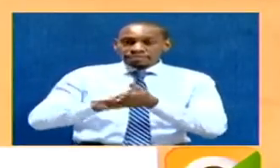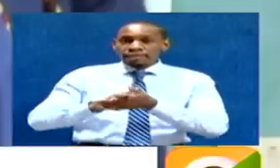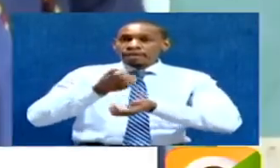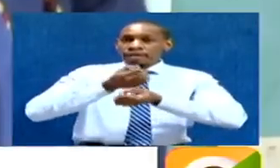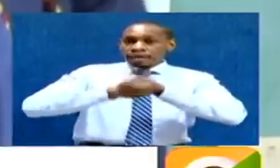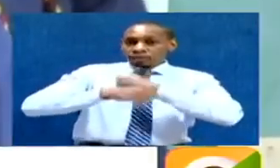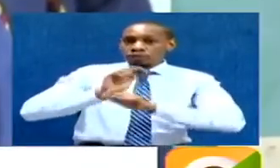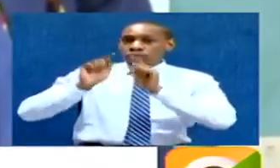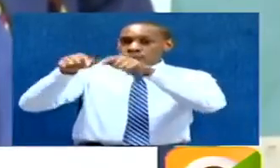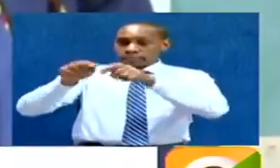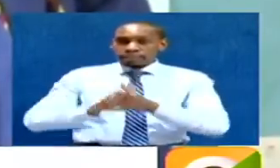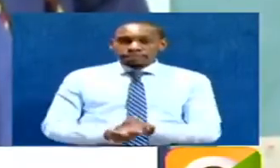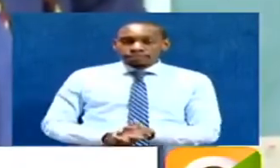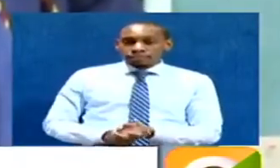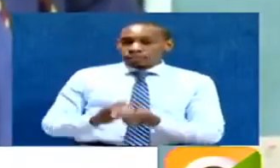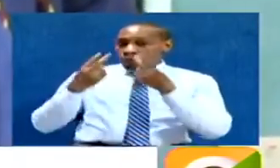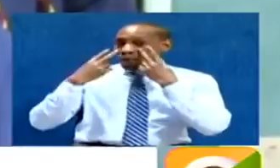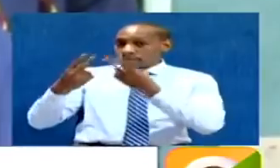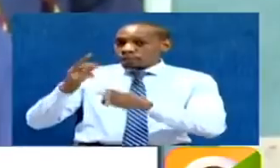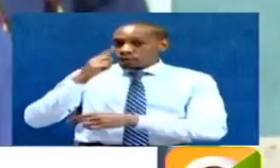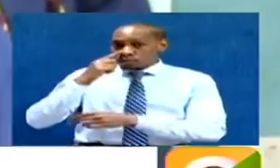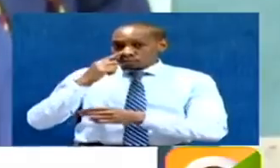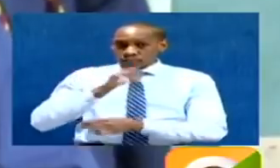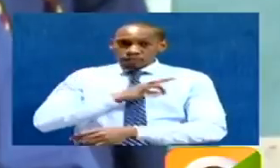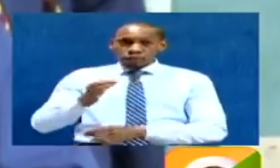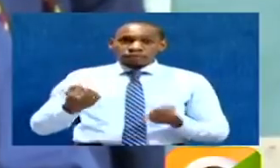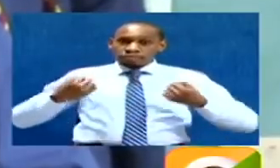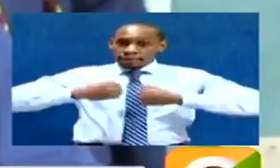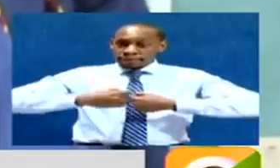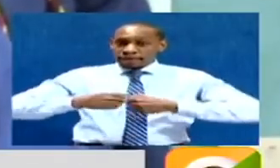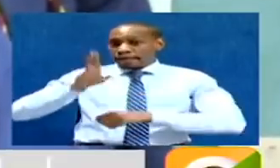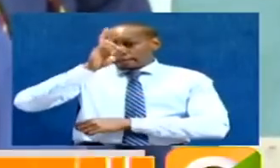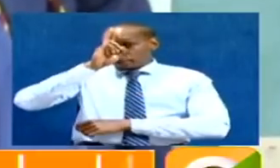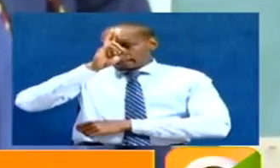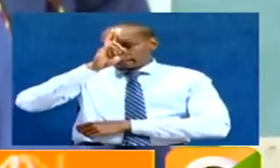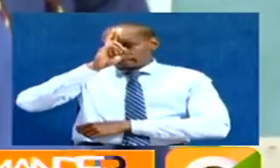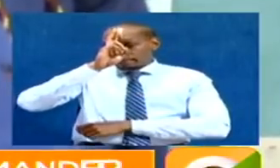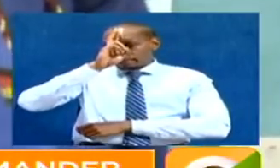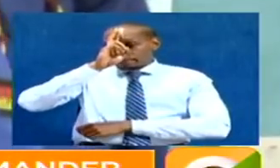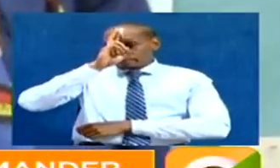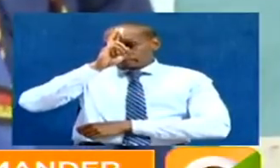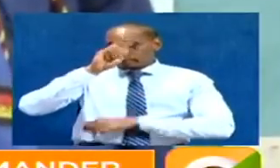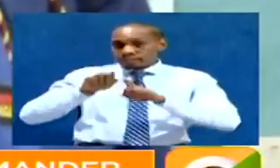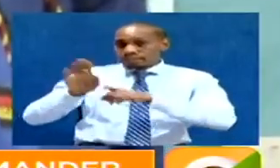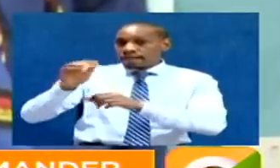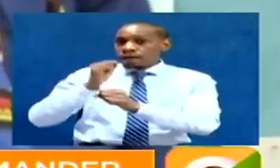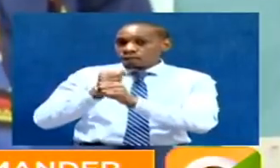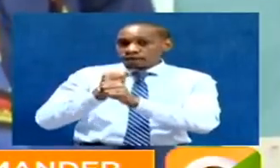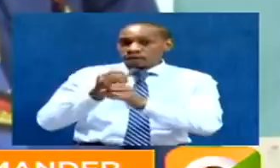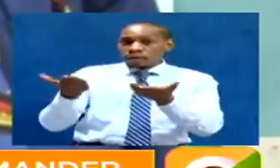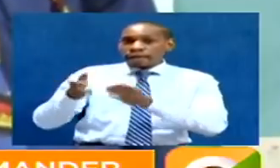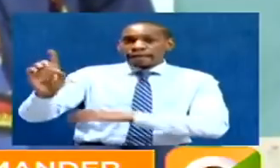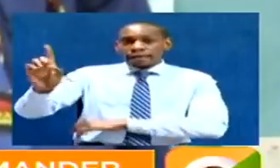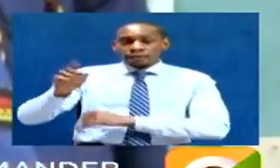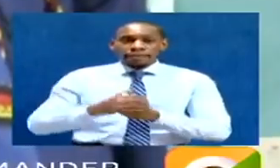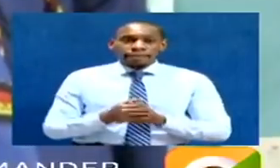into action. Alionekana nyumbani akiwa amevaa uniform ya polisi. Na yeye anafanya kazi